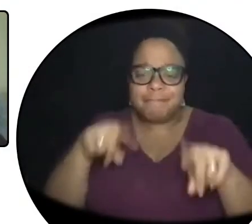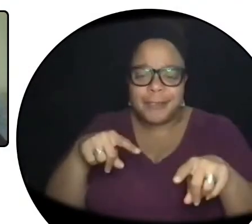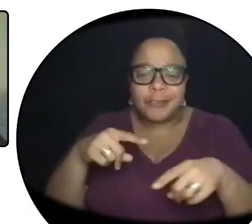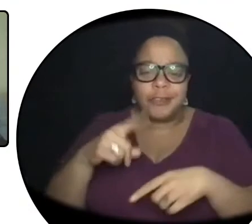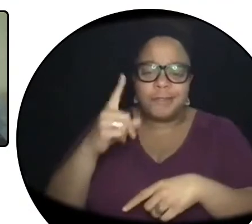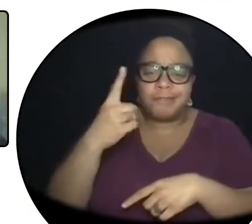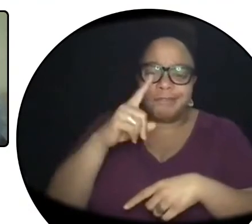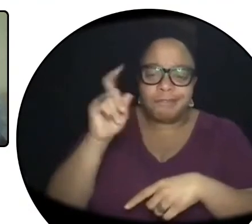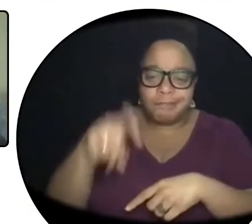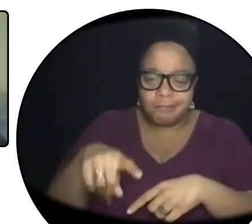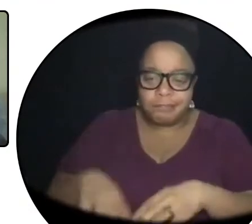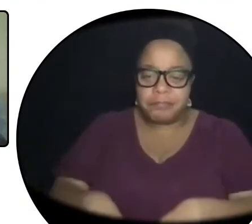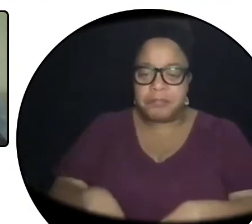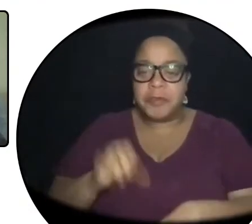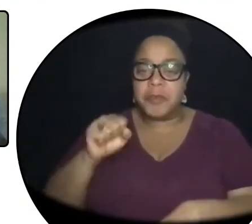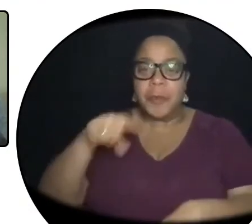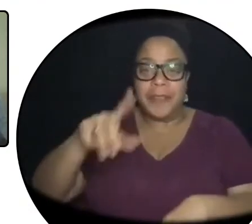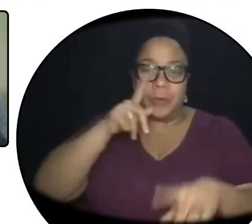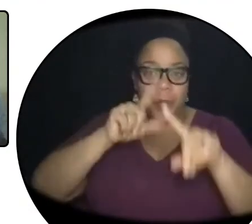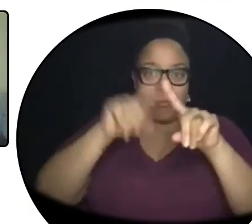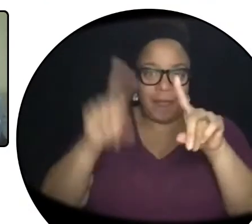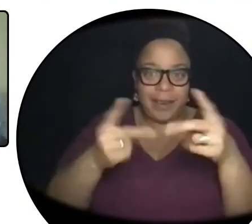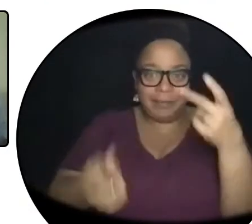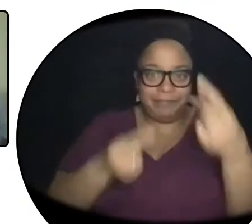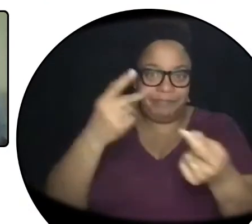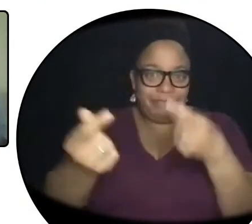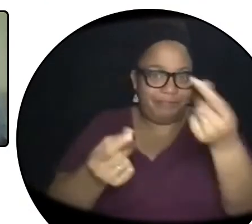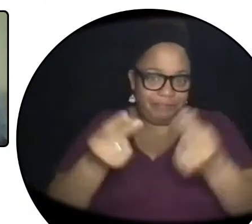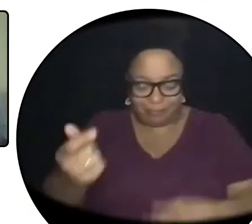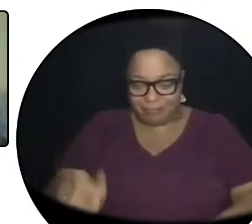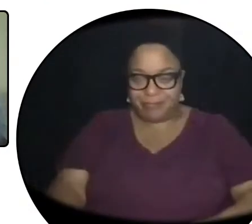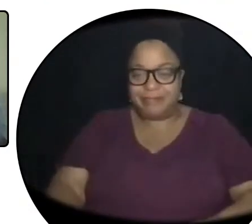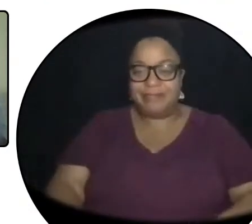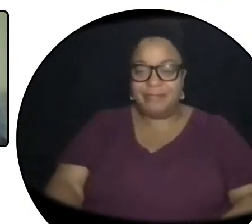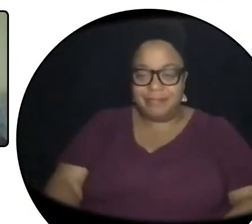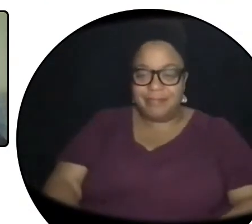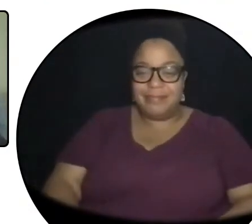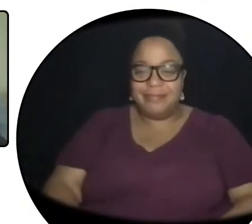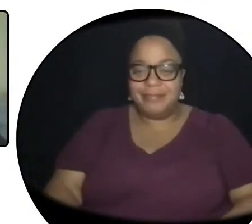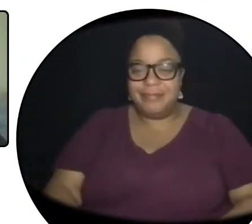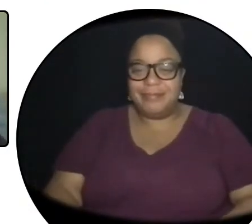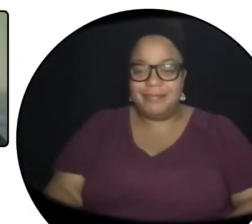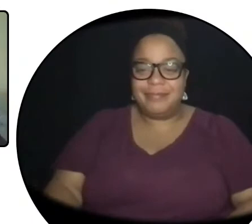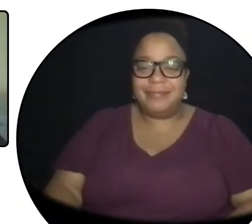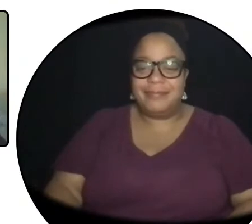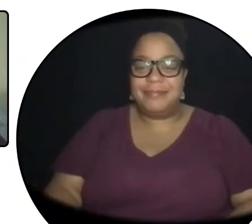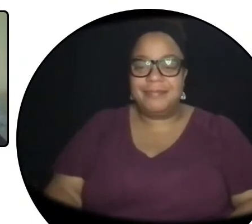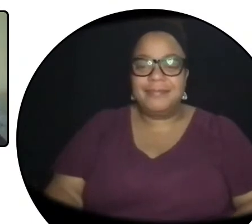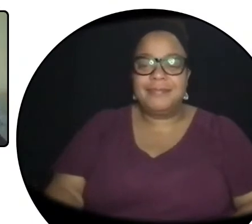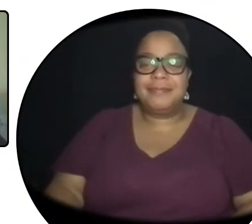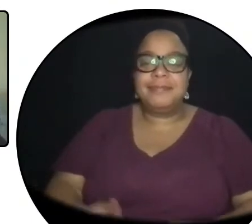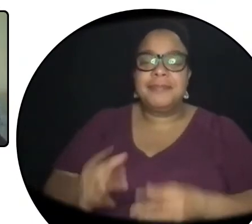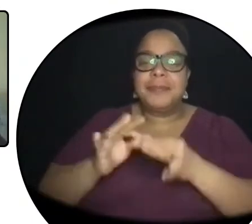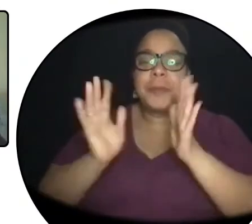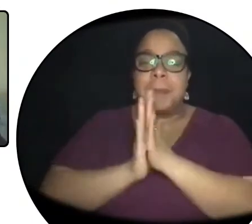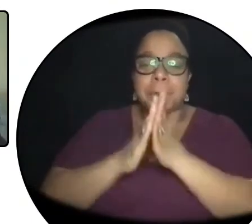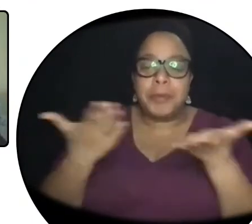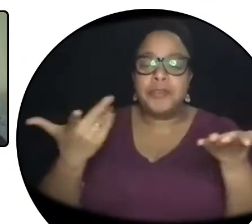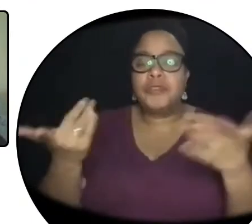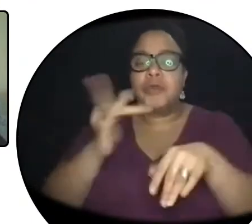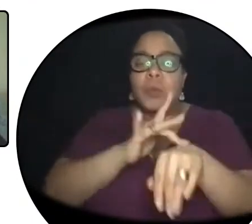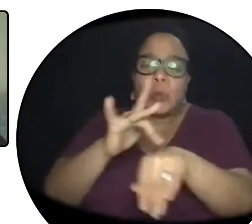Of books or resources that folks would recommend that they check out in their